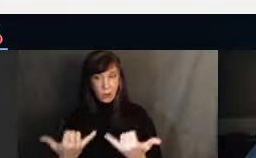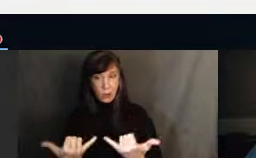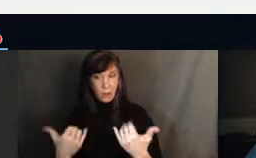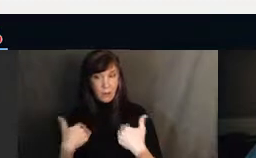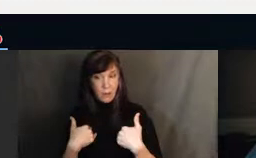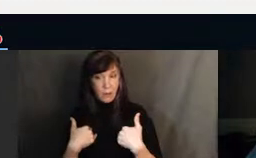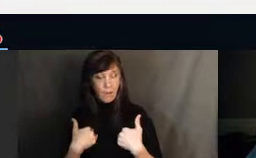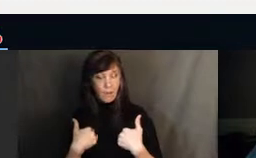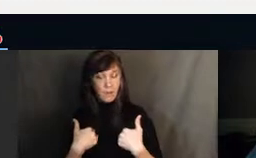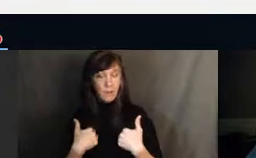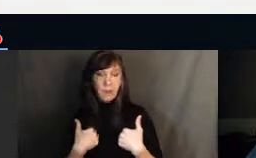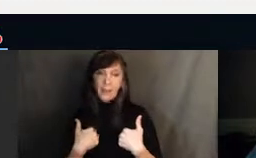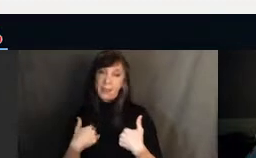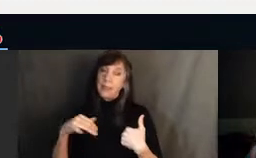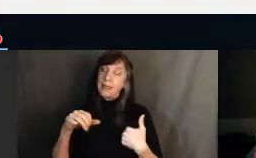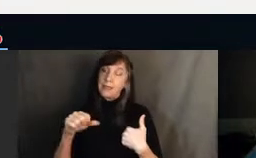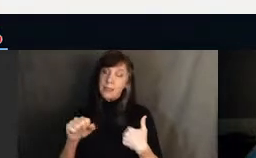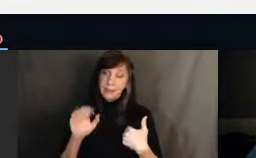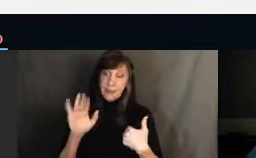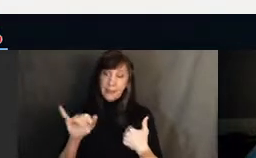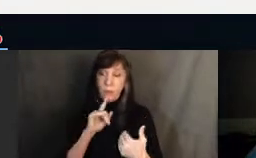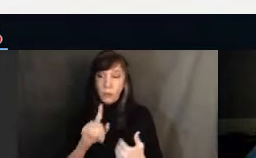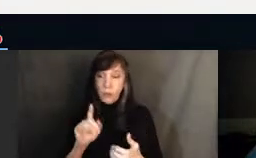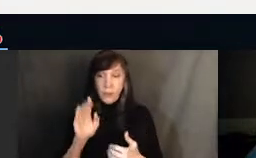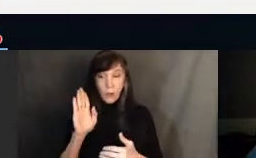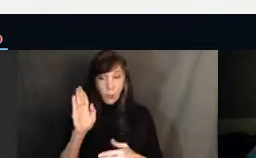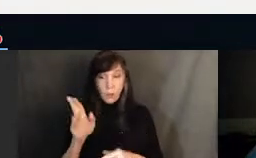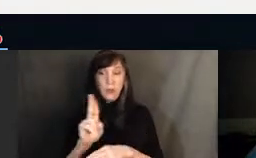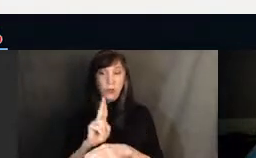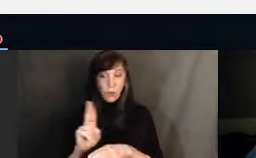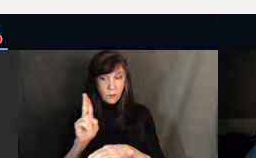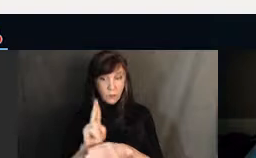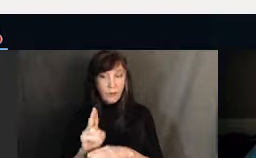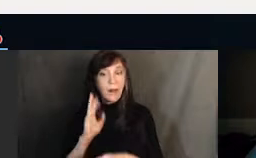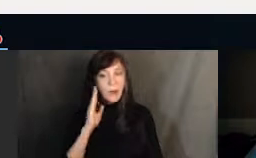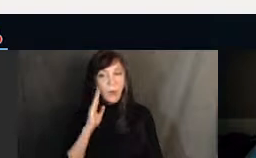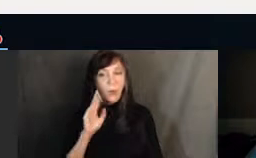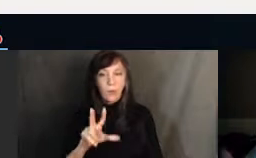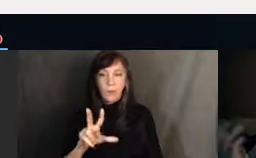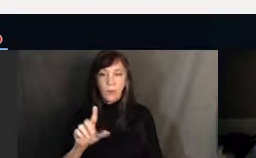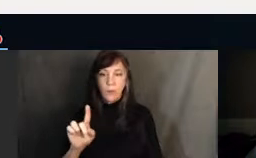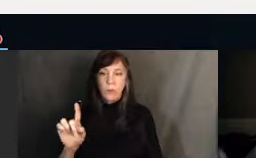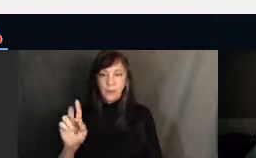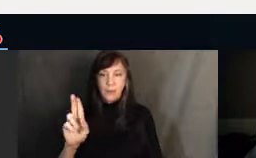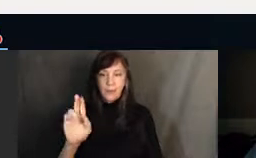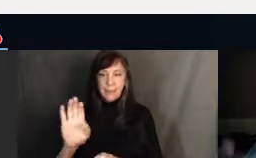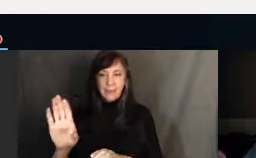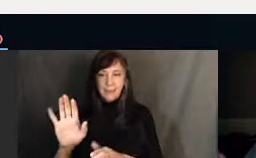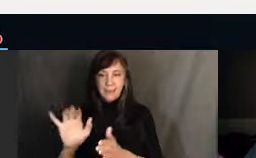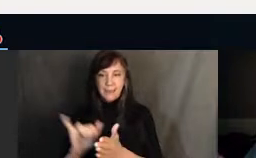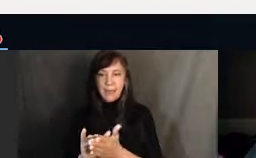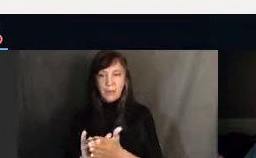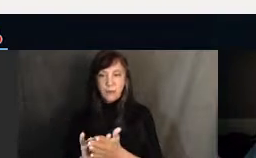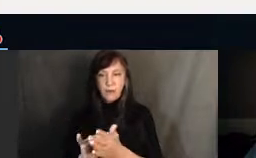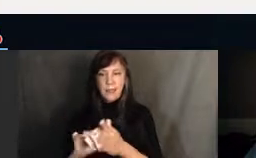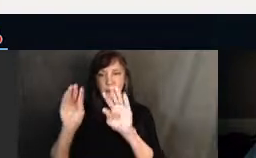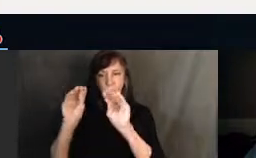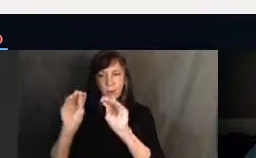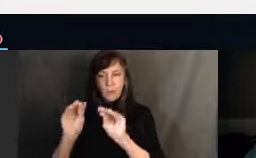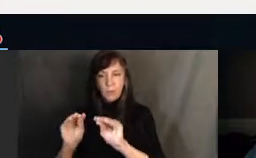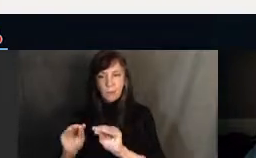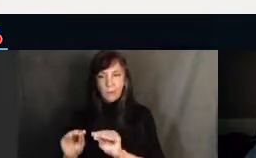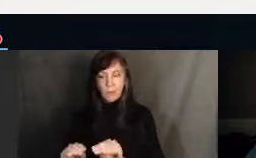And yes, that is a super useful feature that I know 311 has and can help, especially with COVID, something that